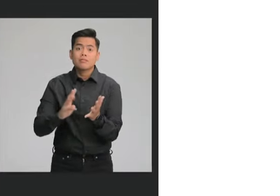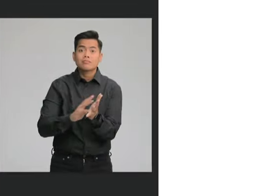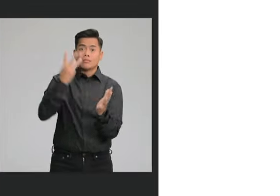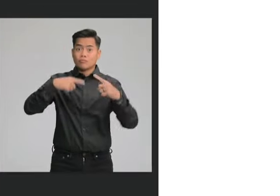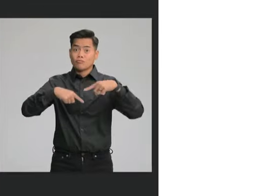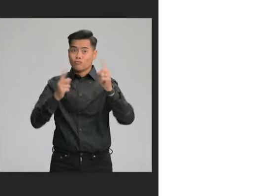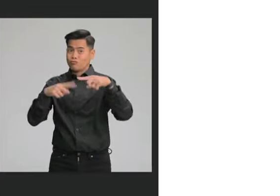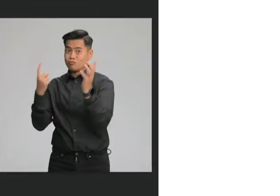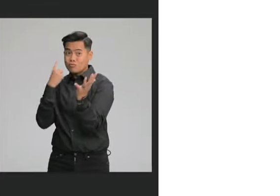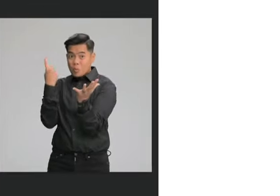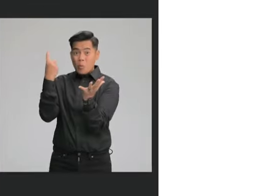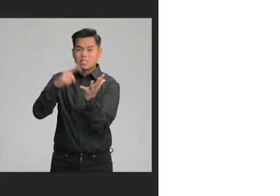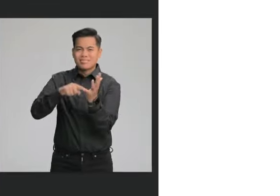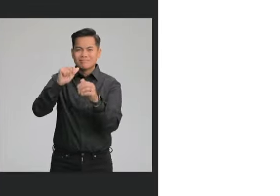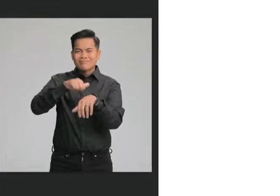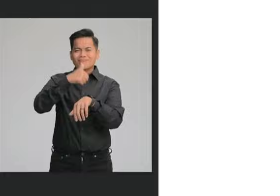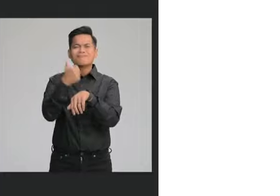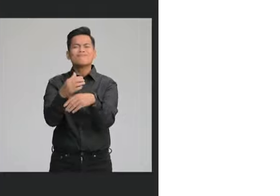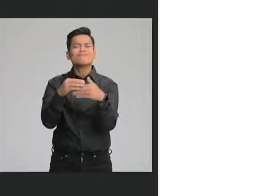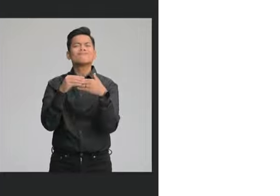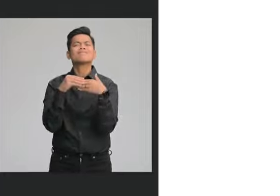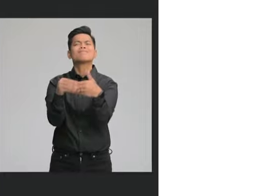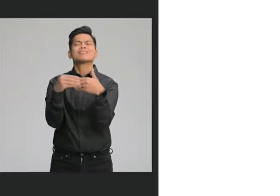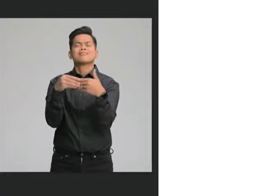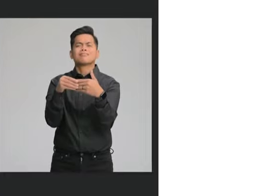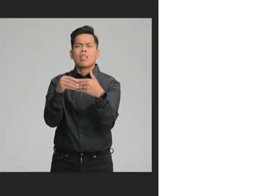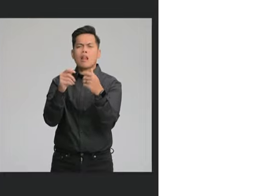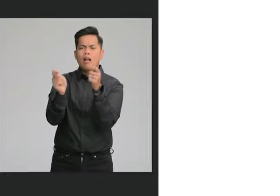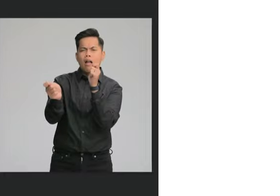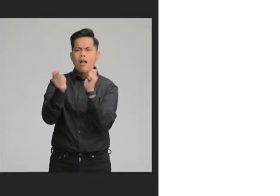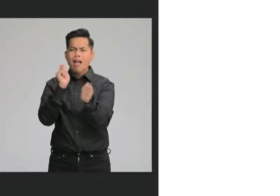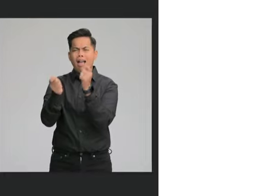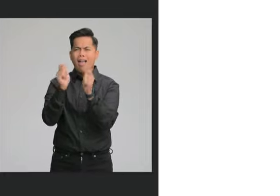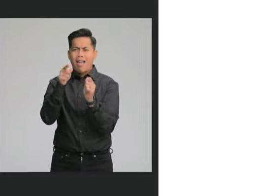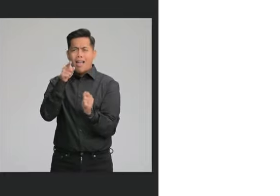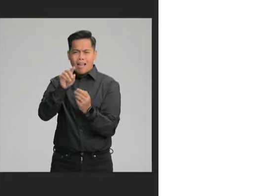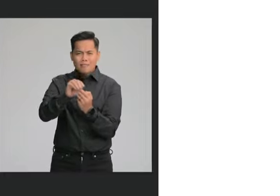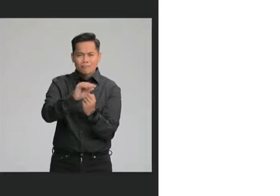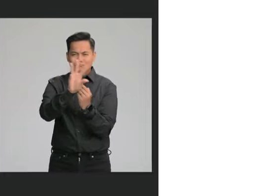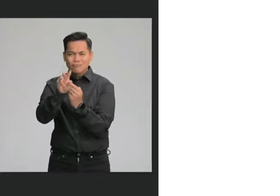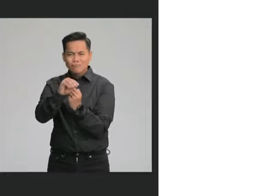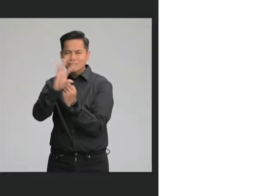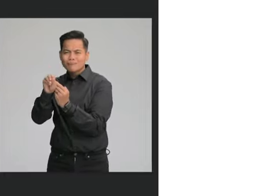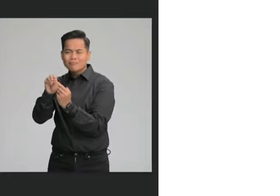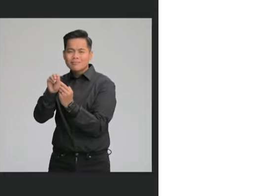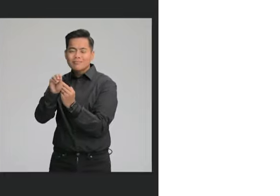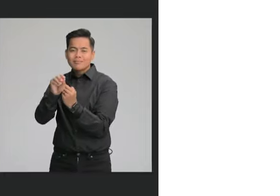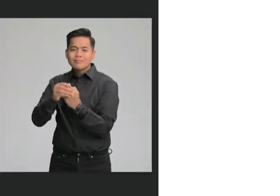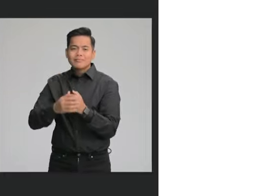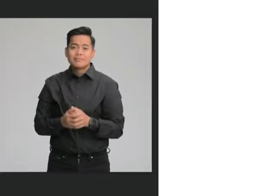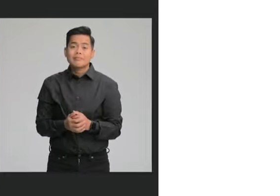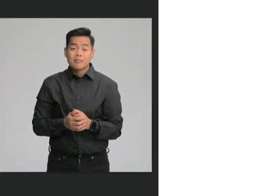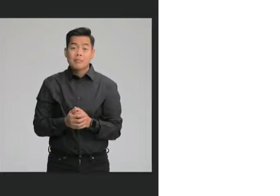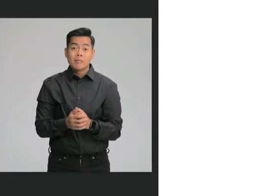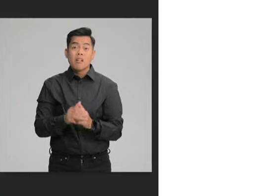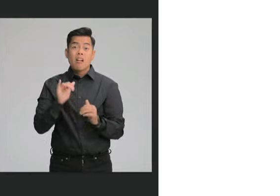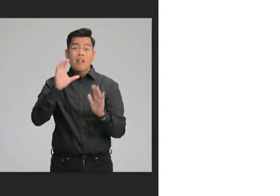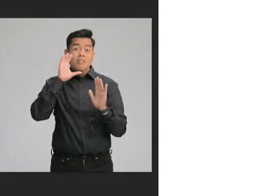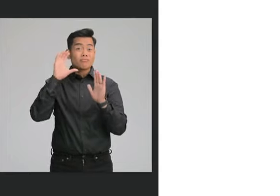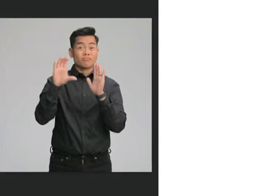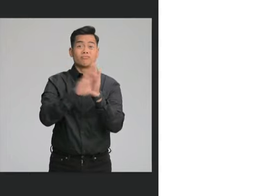quad pixel sensor enables a new flexible approach, which adapts to the photo you're shooting. For most photos,